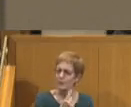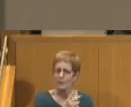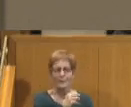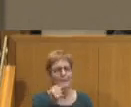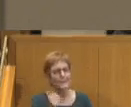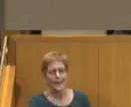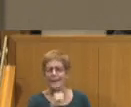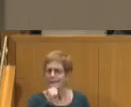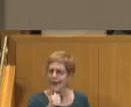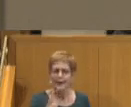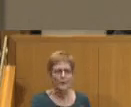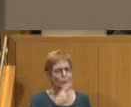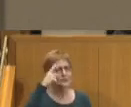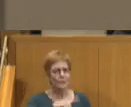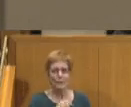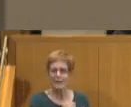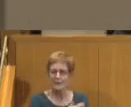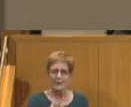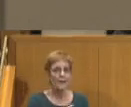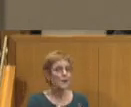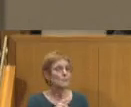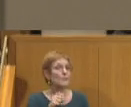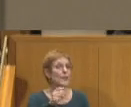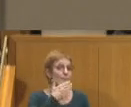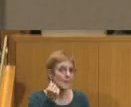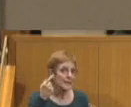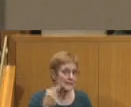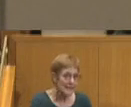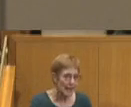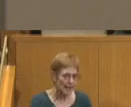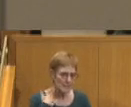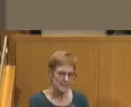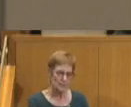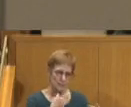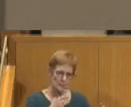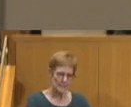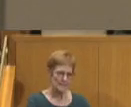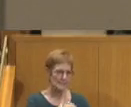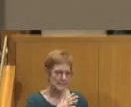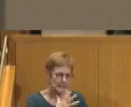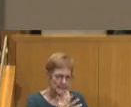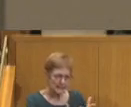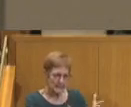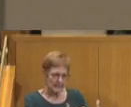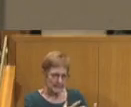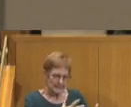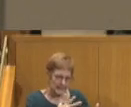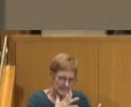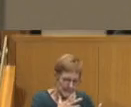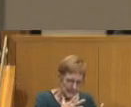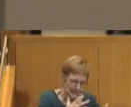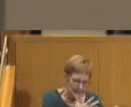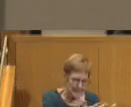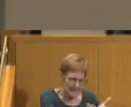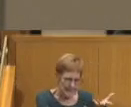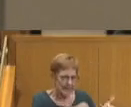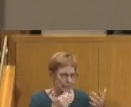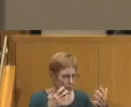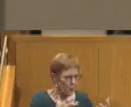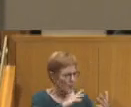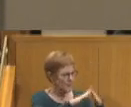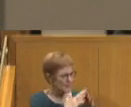we could sit up here and say that we take votes that ultimately dictate what happens in this city. It doesn't happen like